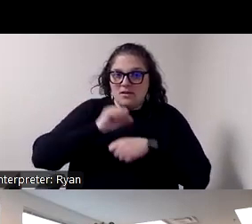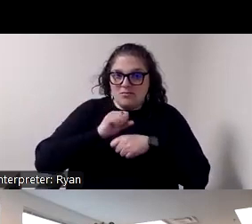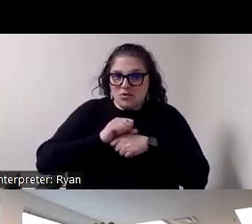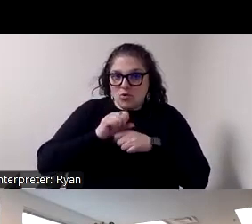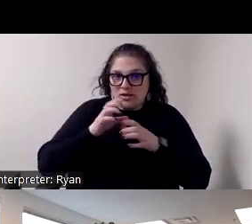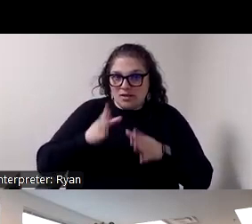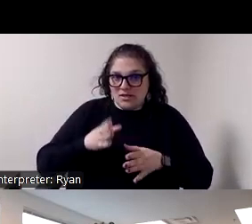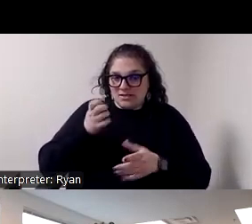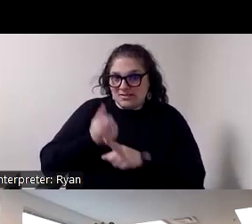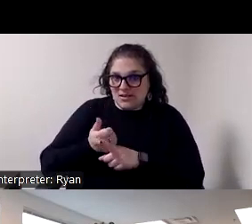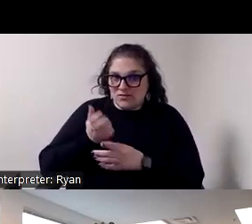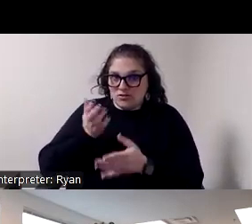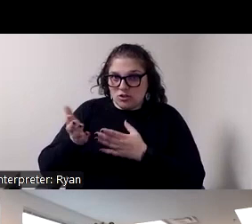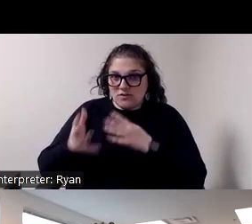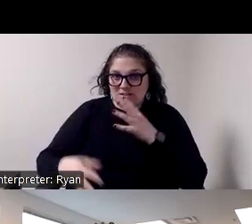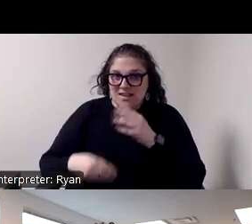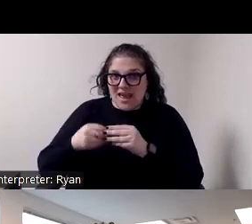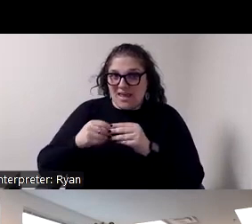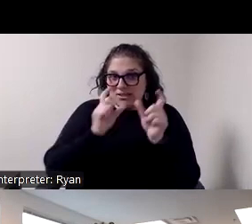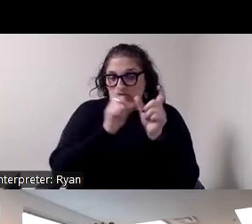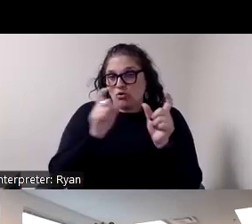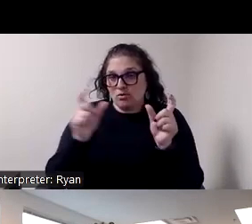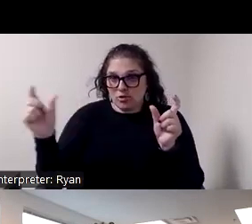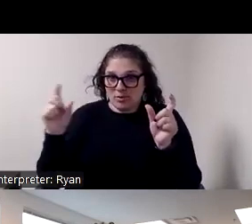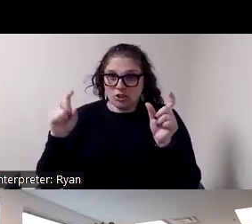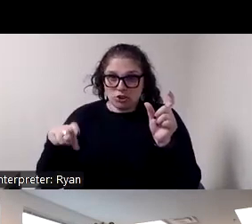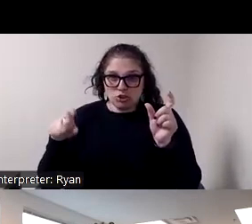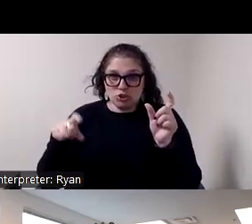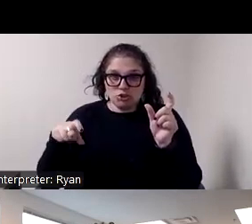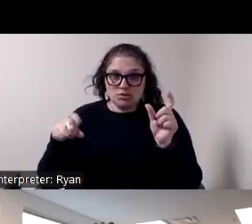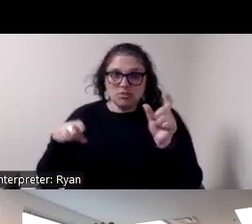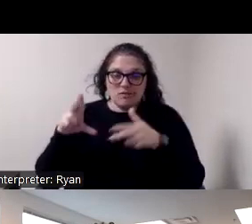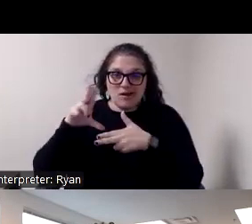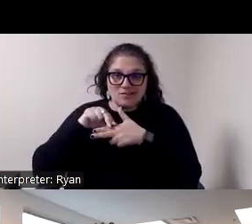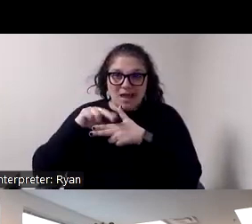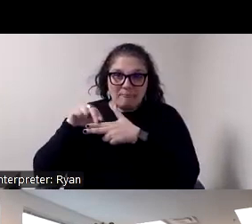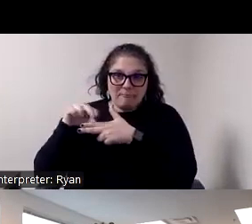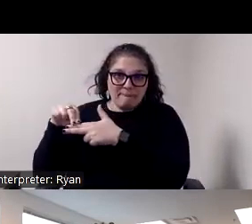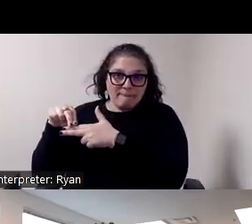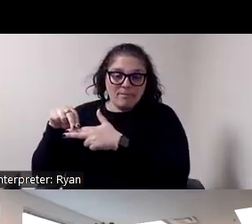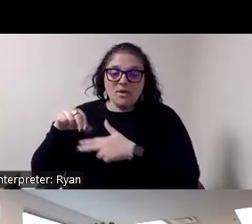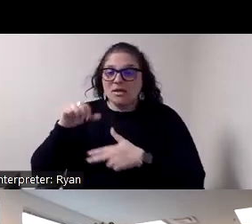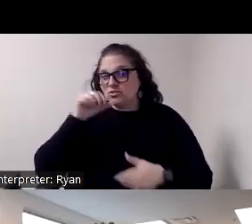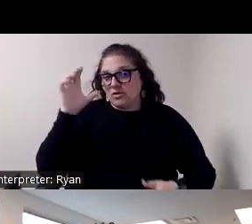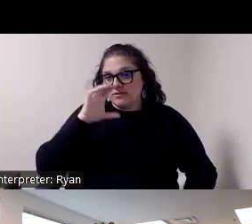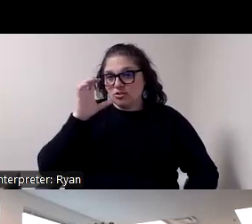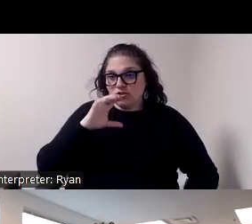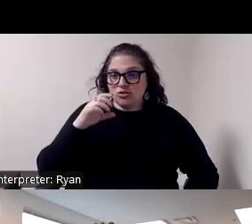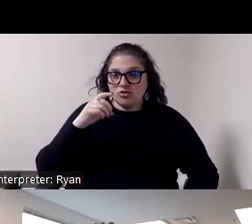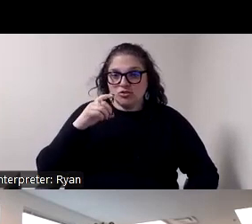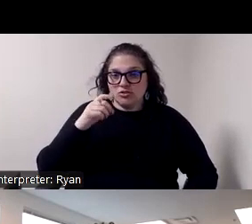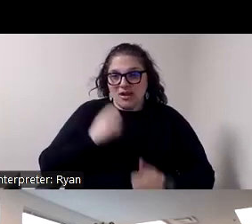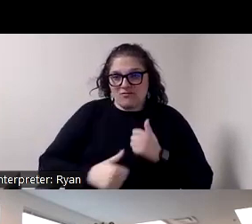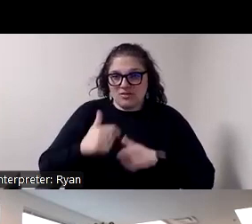And I highly recommend adding this to your bookmark on your tabs up here, just so you don't have to go and hunt it down in the